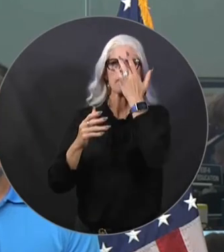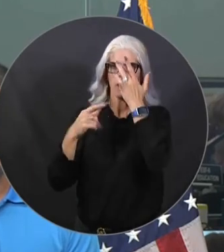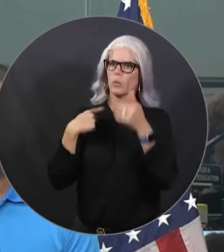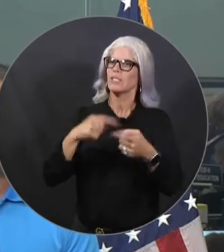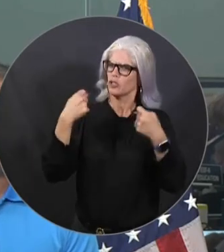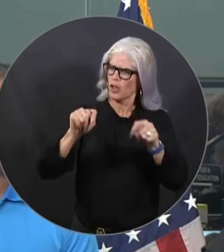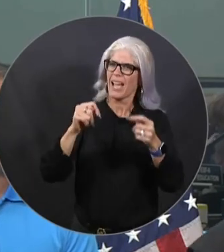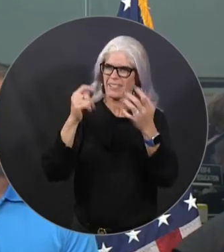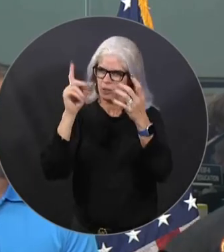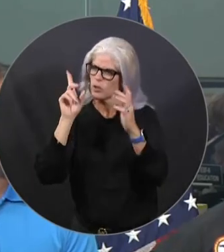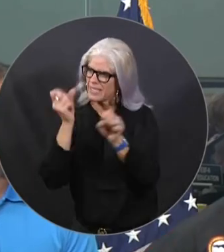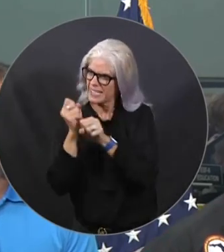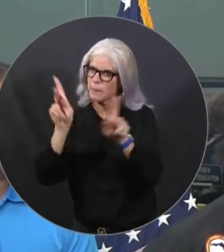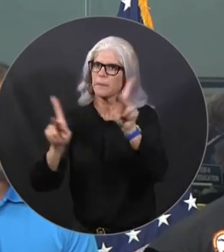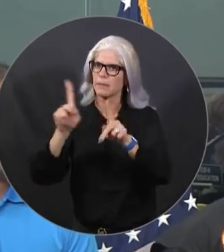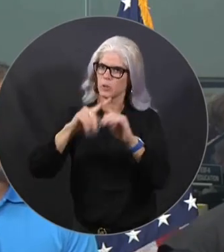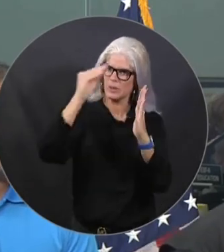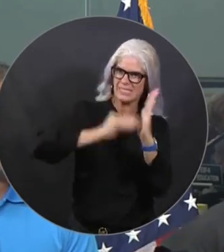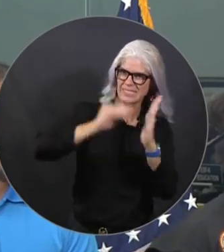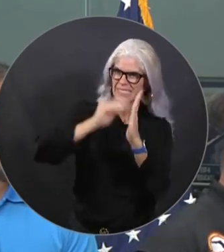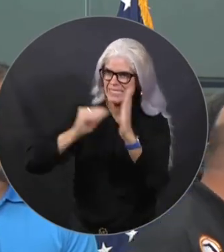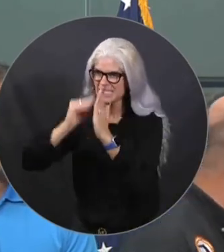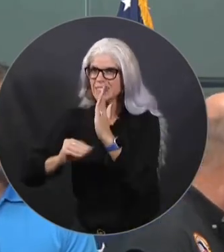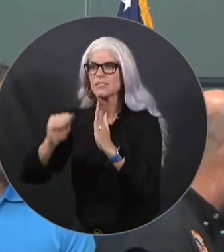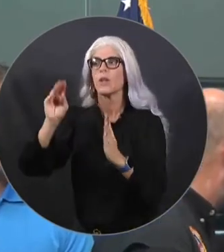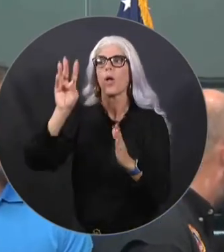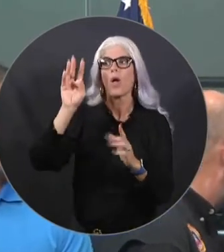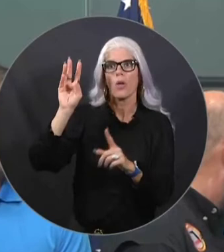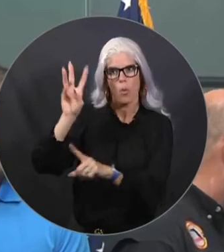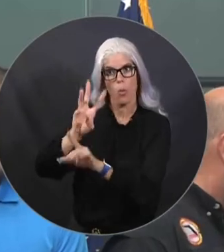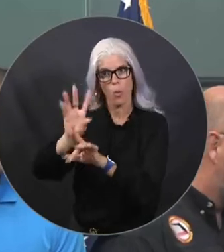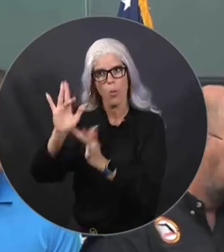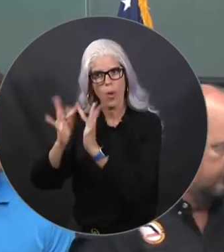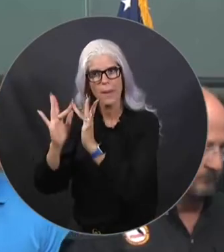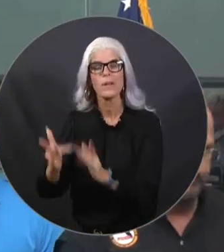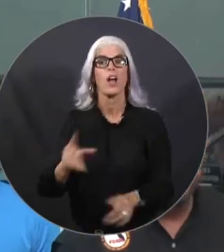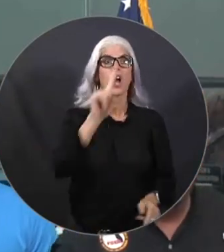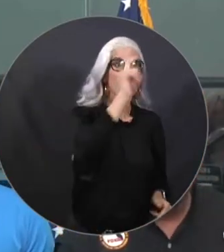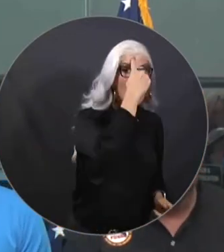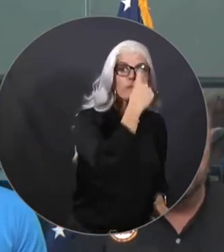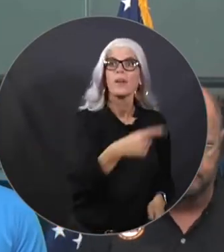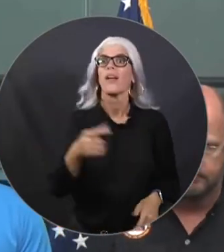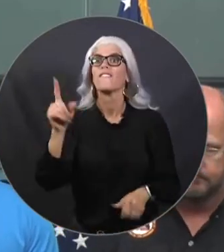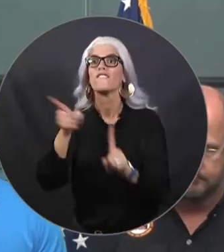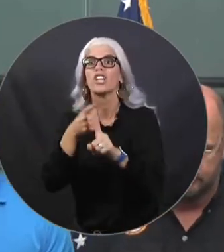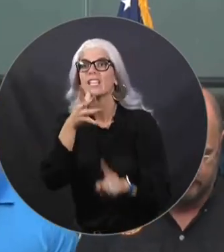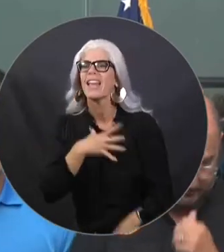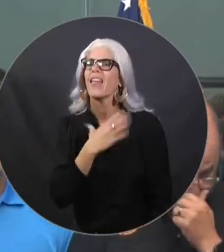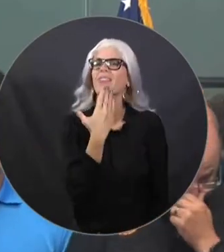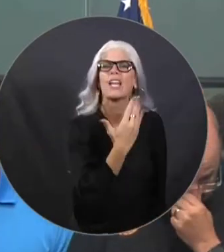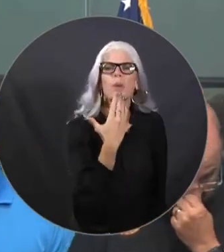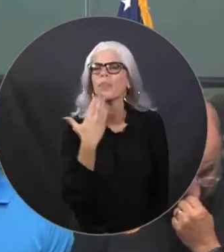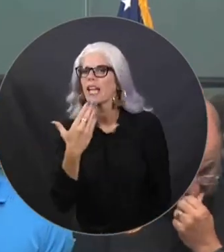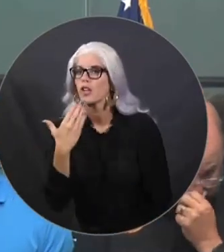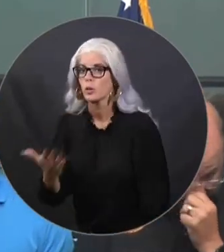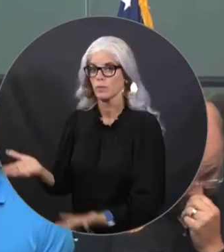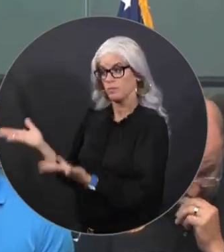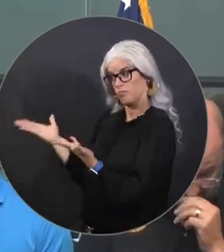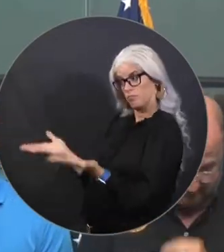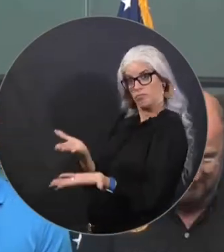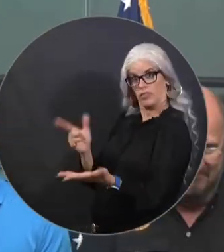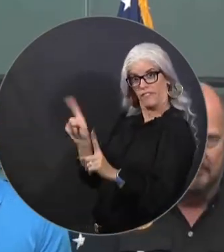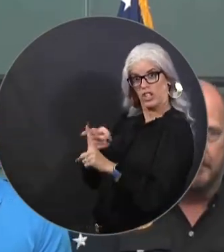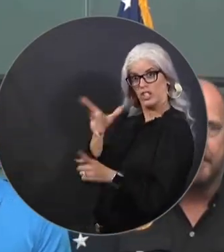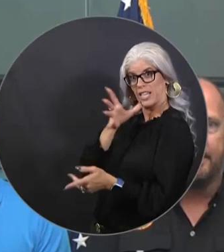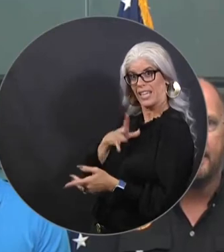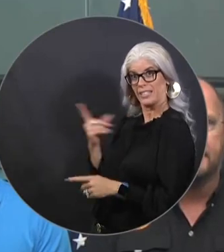Governor, First Lady, thank you so much for your leadership today. Okay, First Lady. All right, well, flying over the devastation